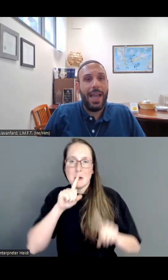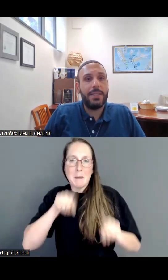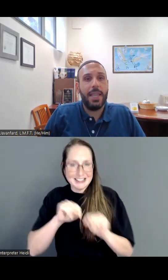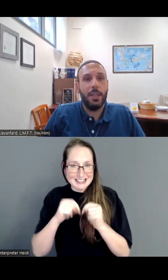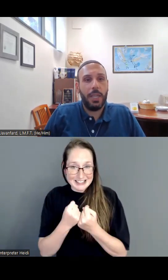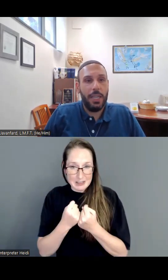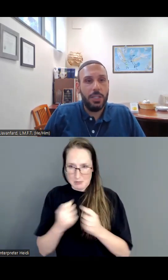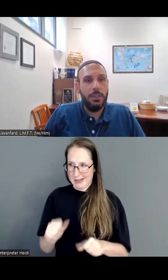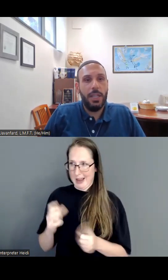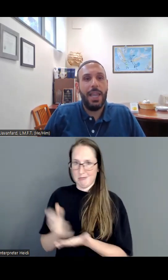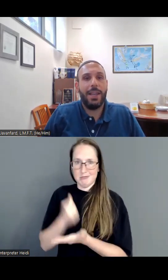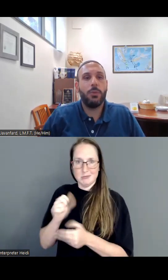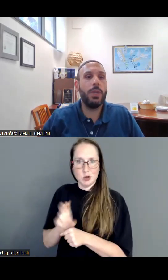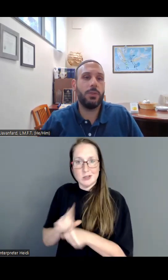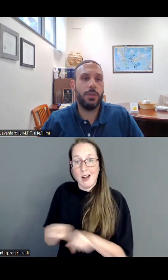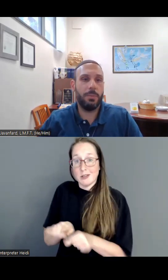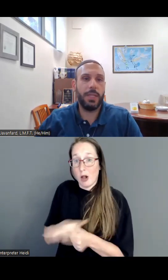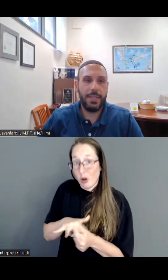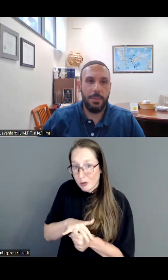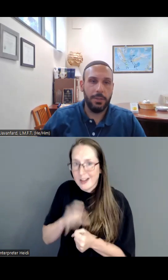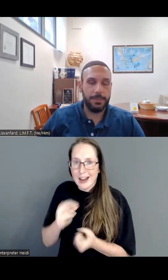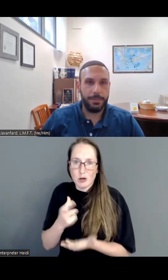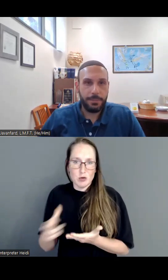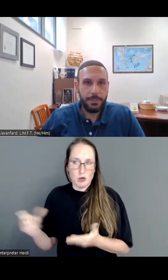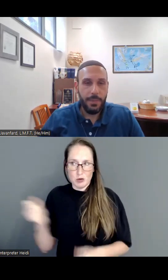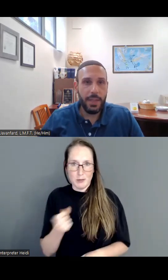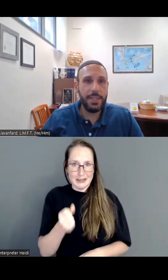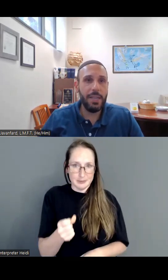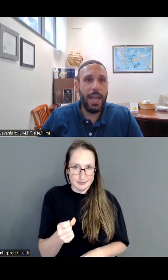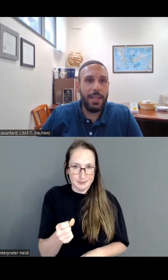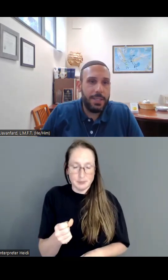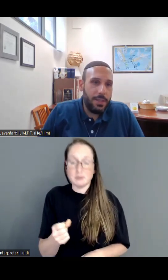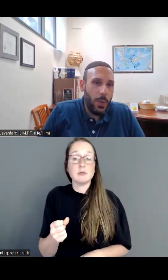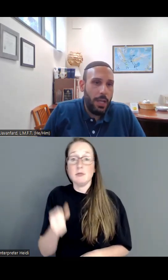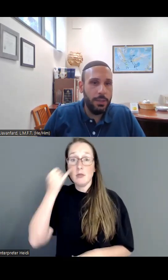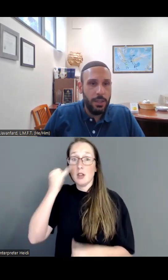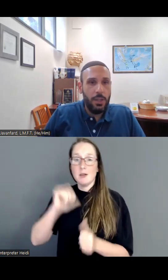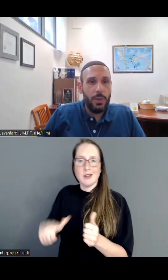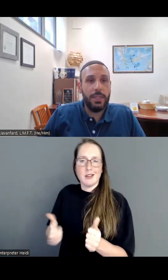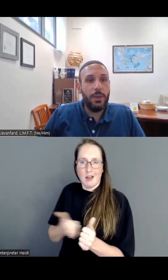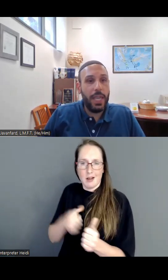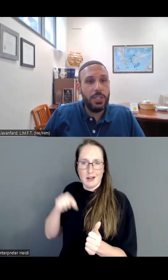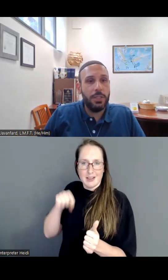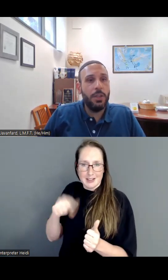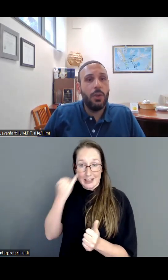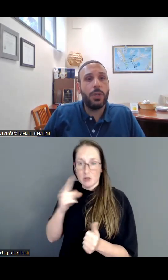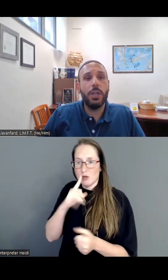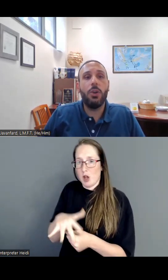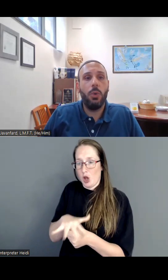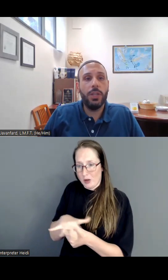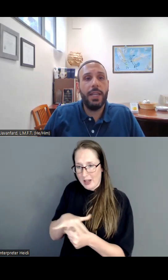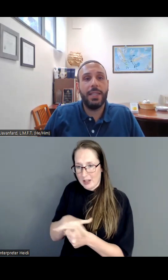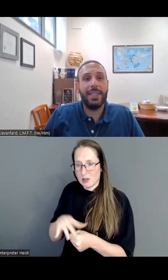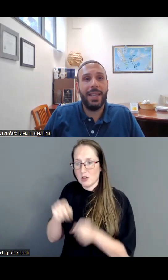them as a location and a resource to place them in. The idea behind this as well was a location where you